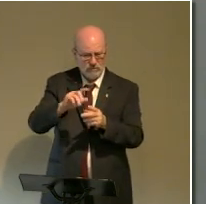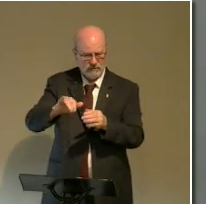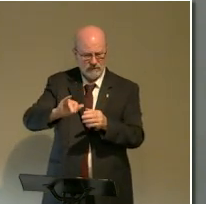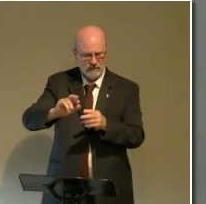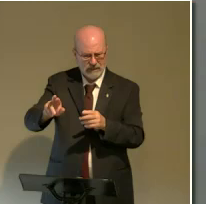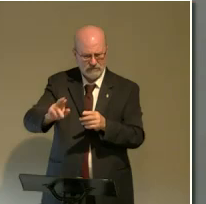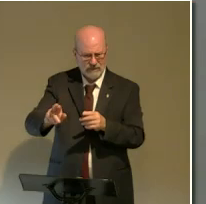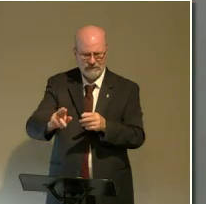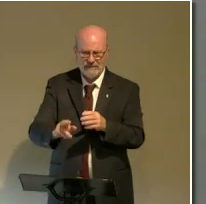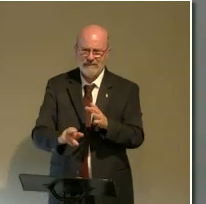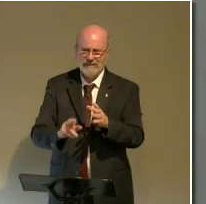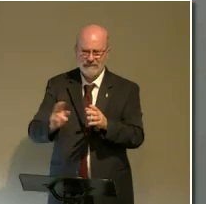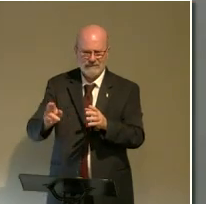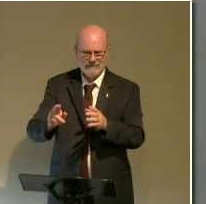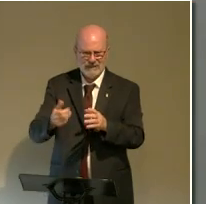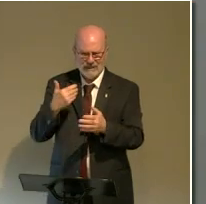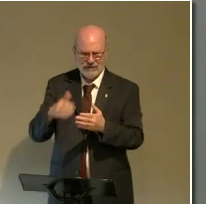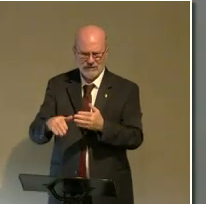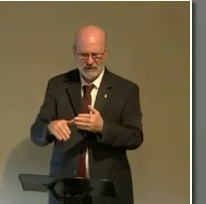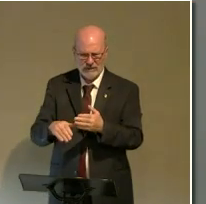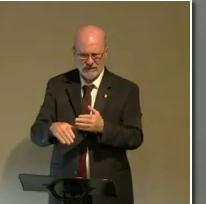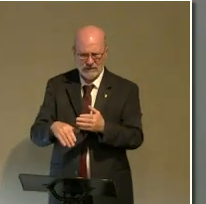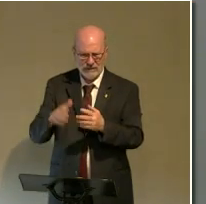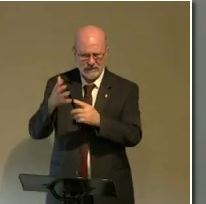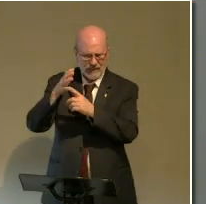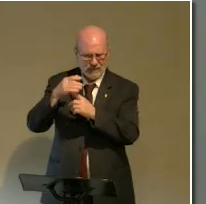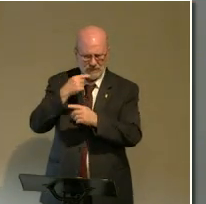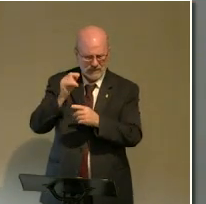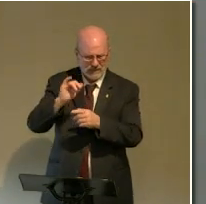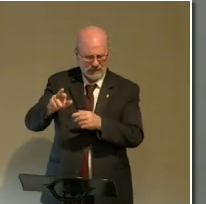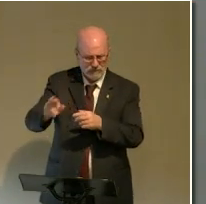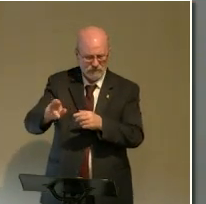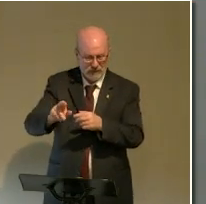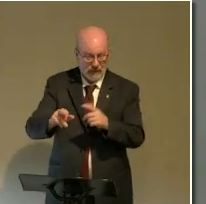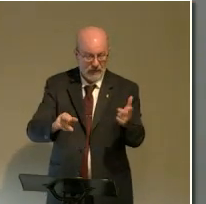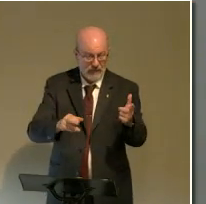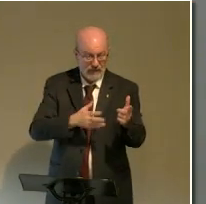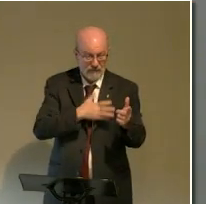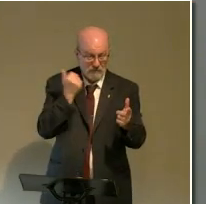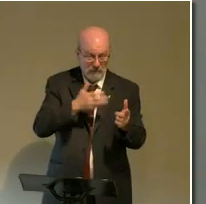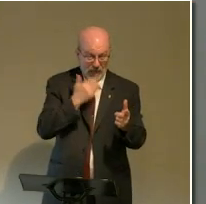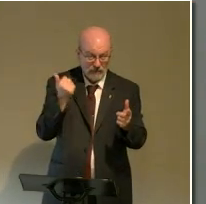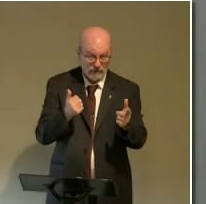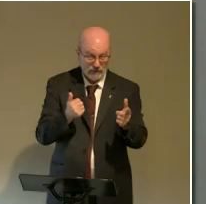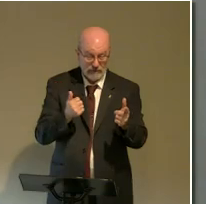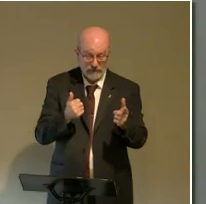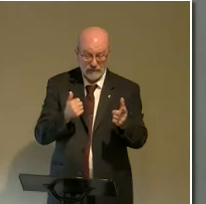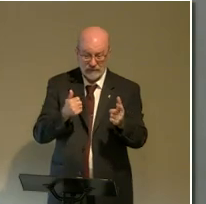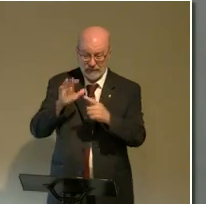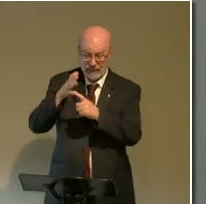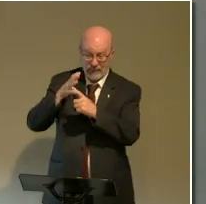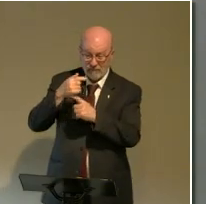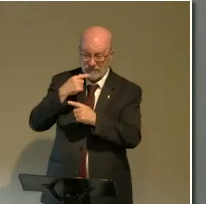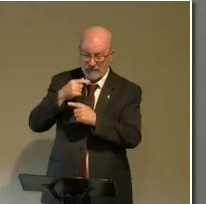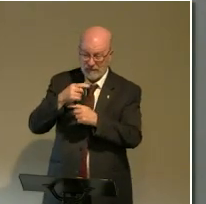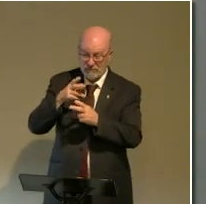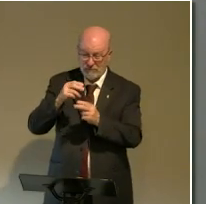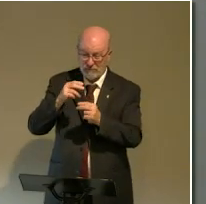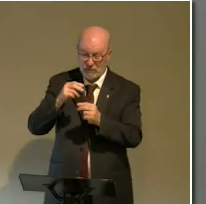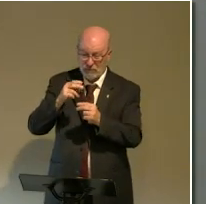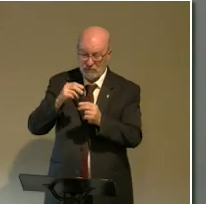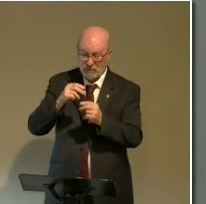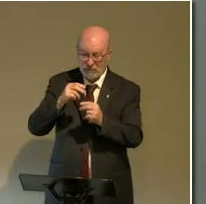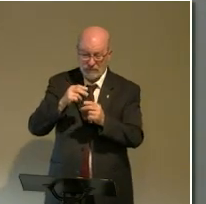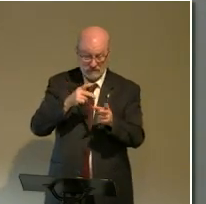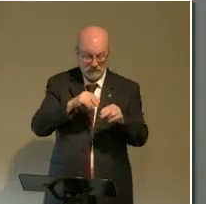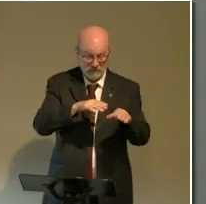right. Right doesn't look too good. No, stay right. Left looks very good. Not a lot of waves. It